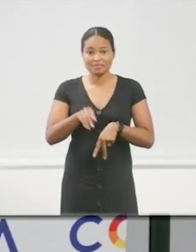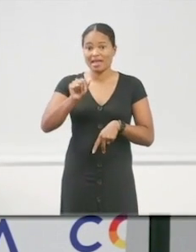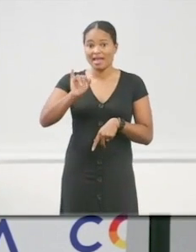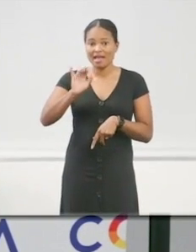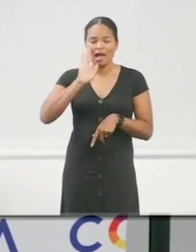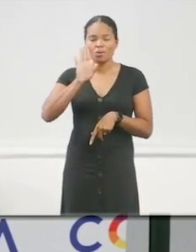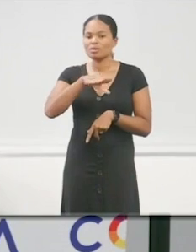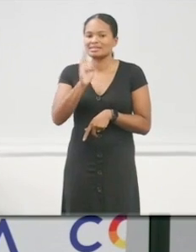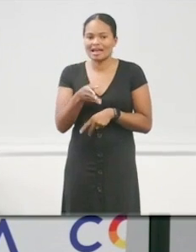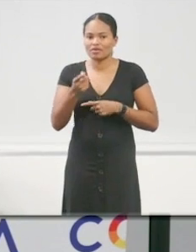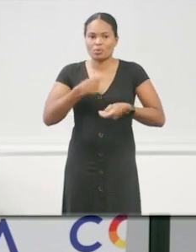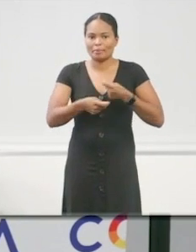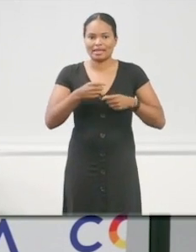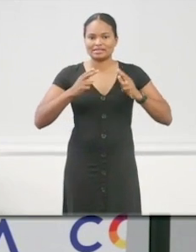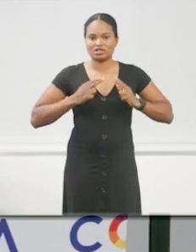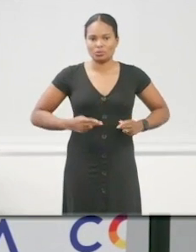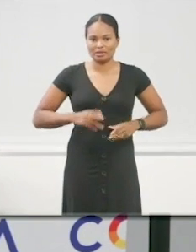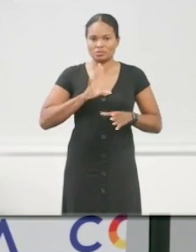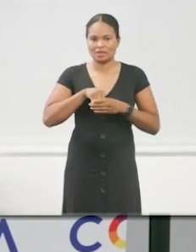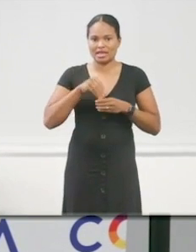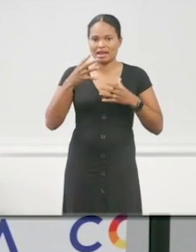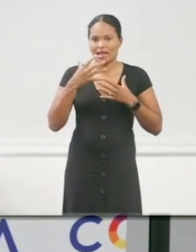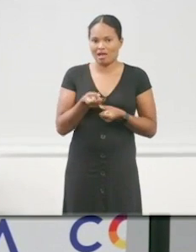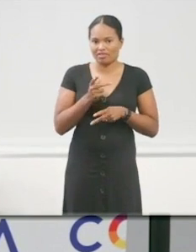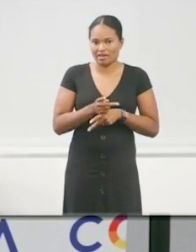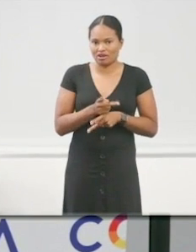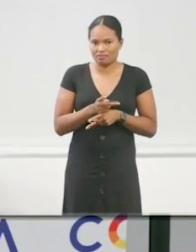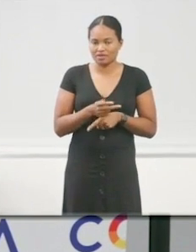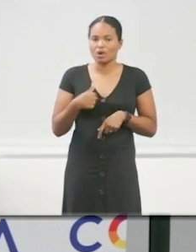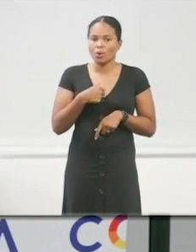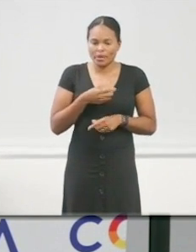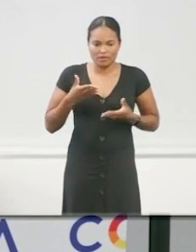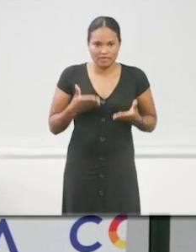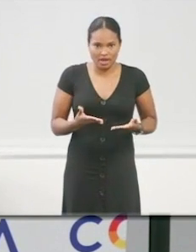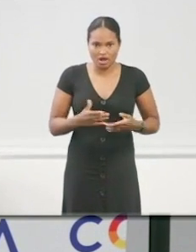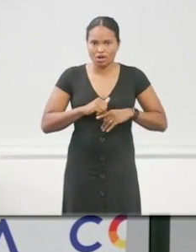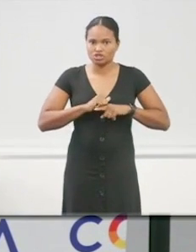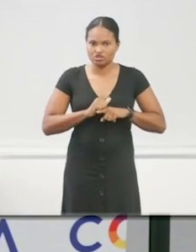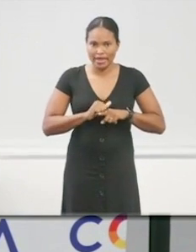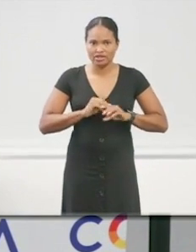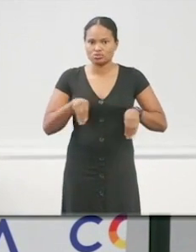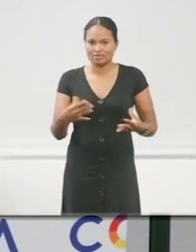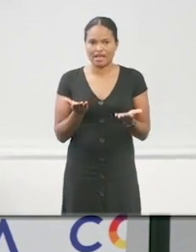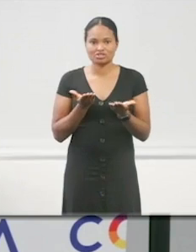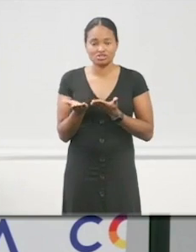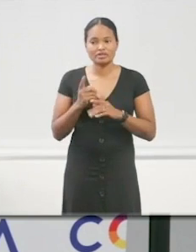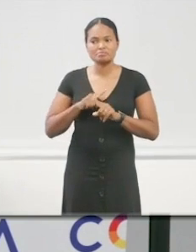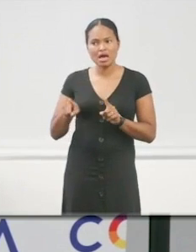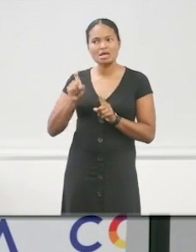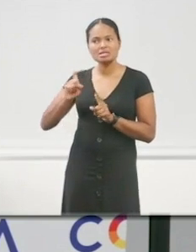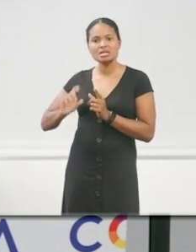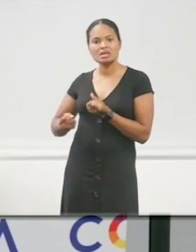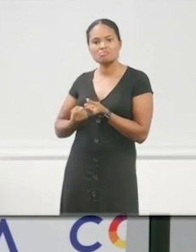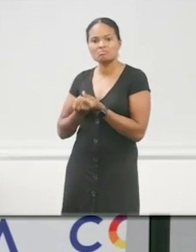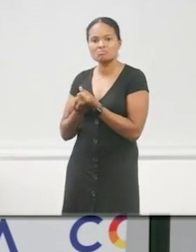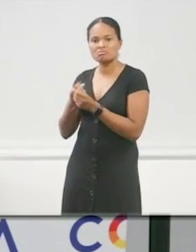beings within healthcare. It just is not going to happen. We are there, we are trained to deliver that service, but we do need some technological advances